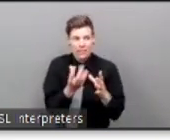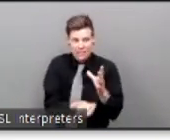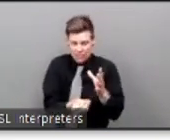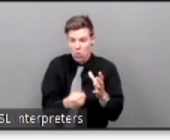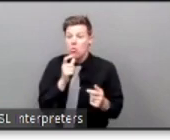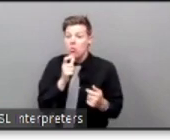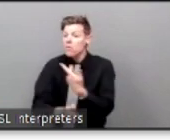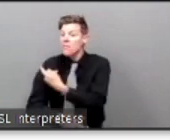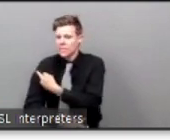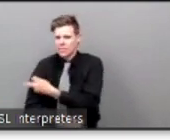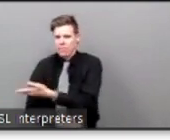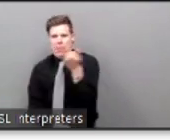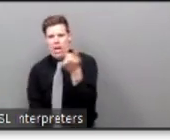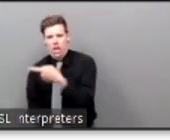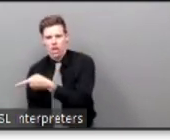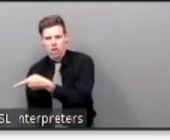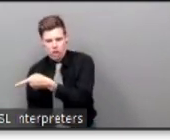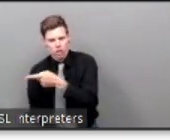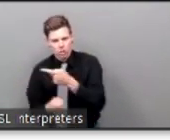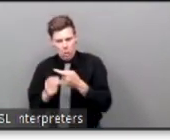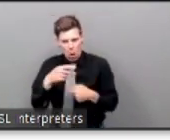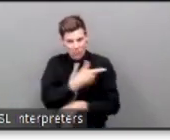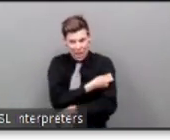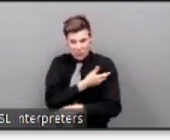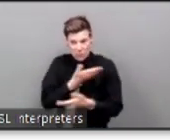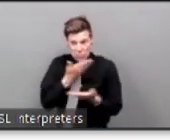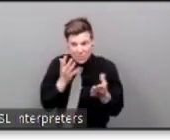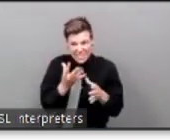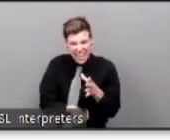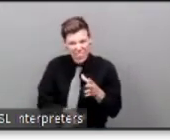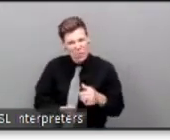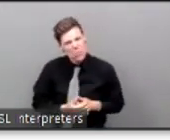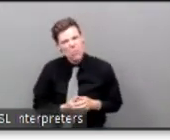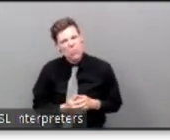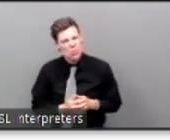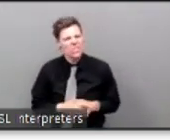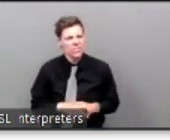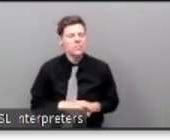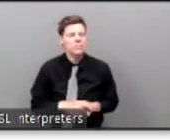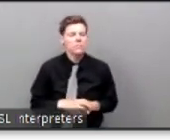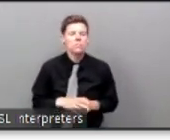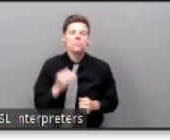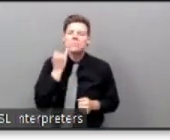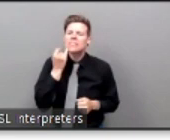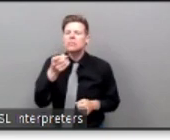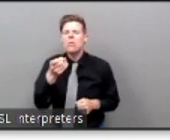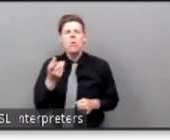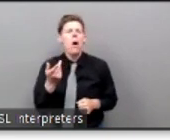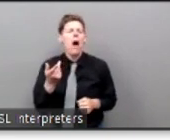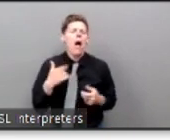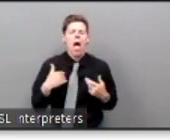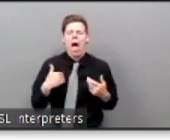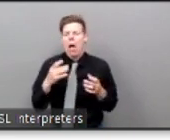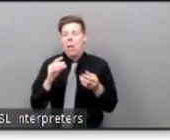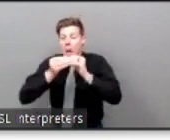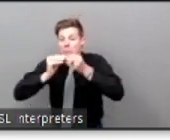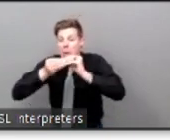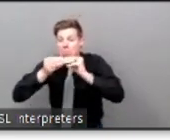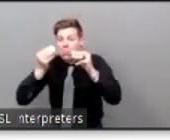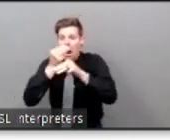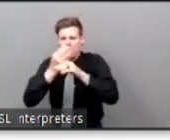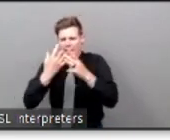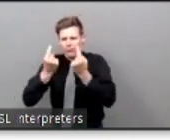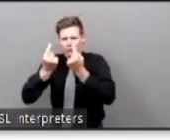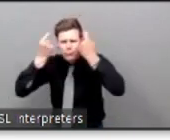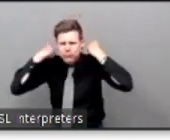math, I really think there's something in this slide for every unvaccinated person. You may choose not to be